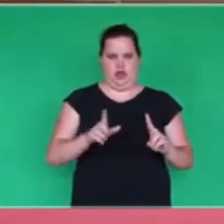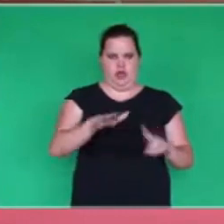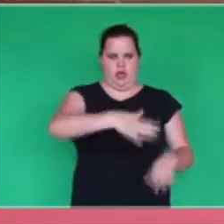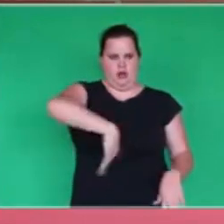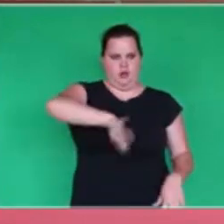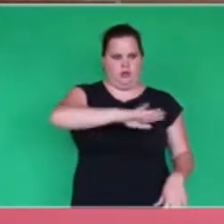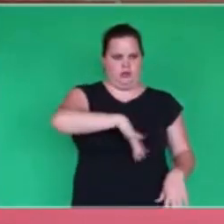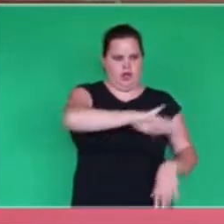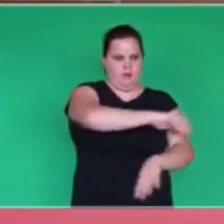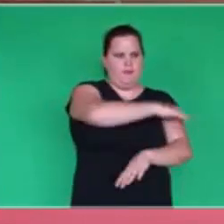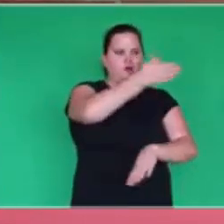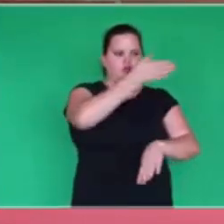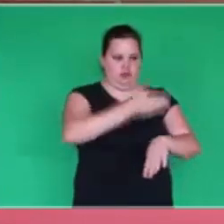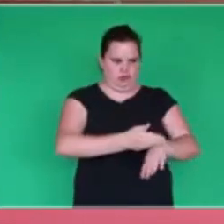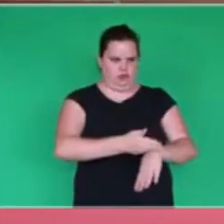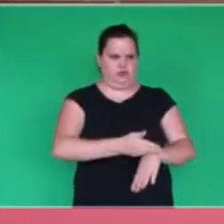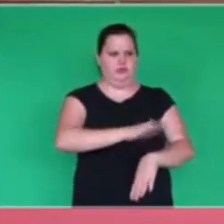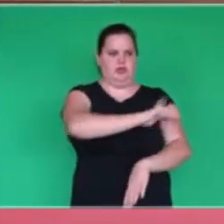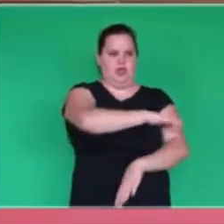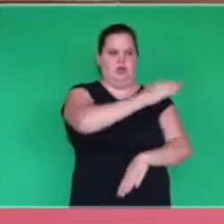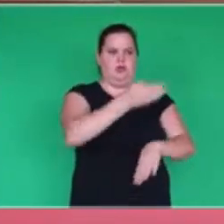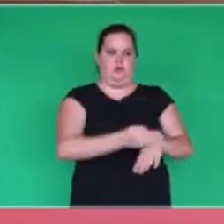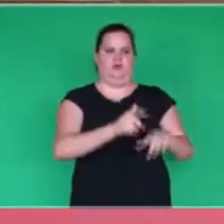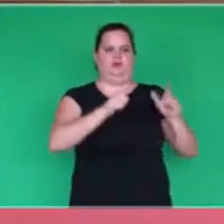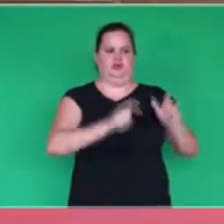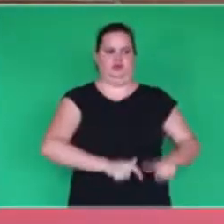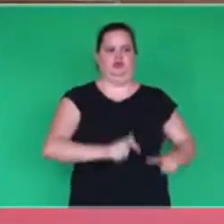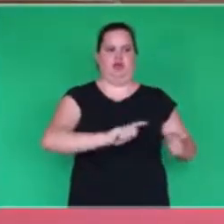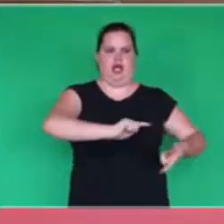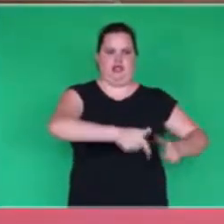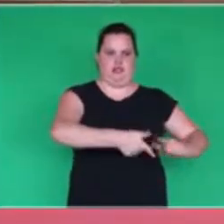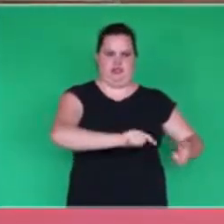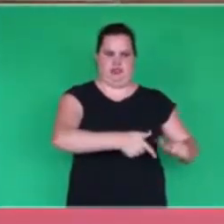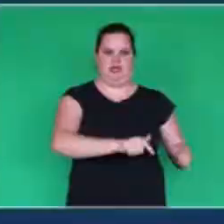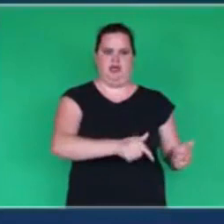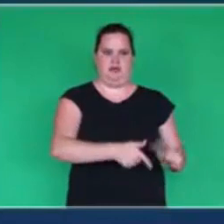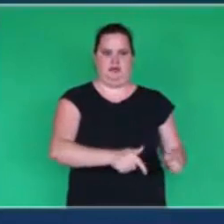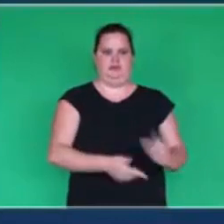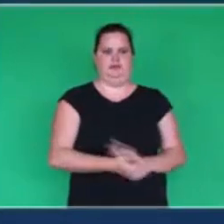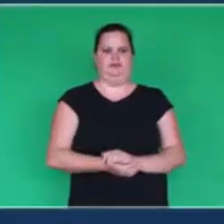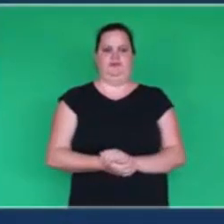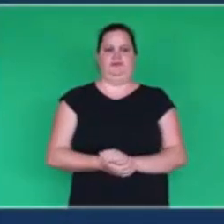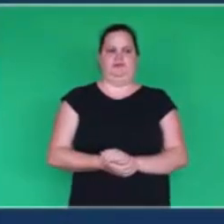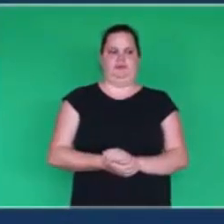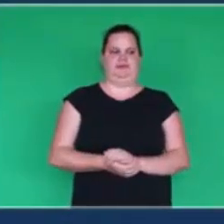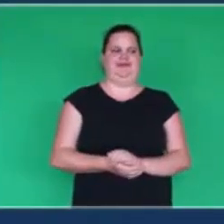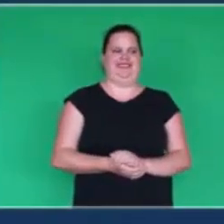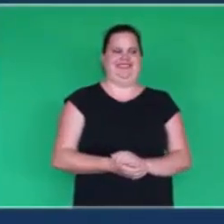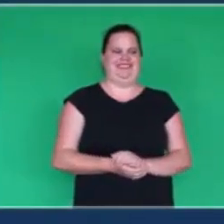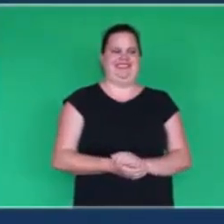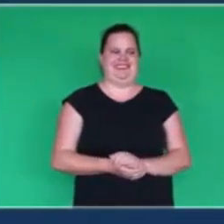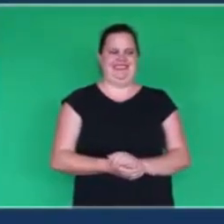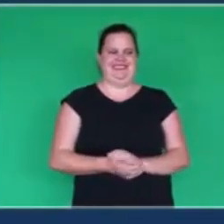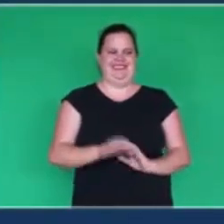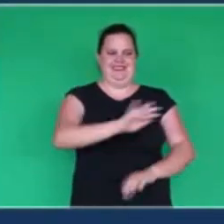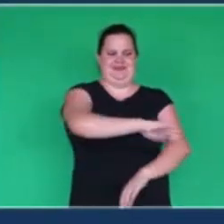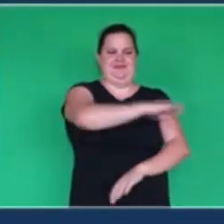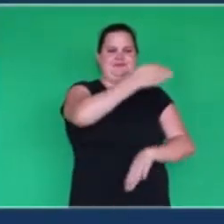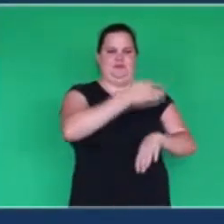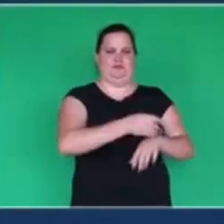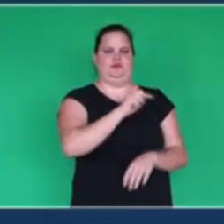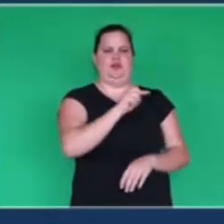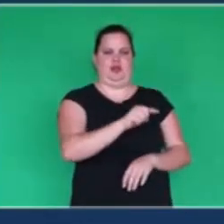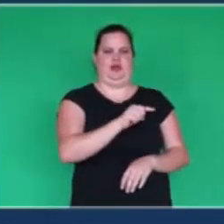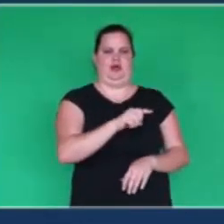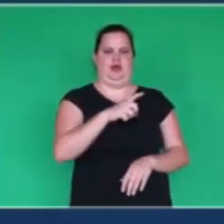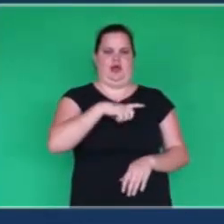defenses there, for they know that the attacks shall come from there. It is a zone which is ripe for